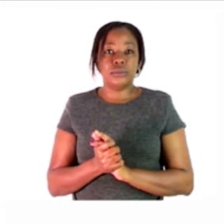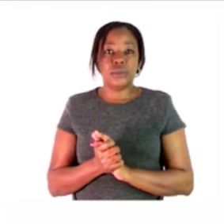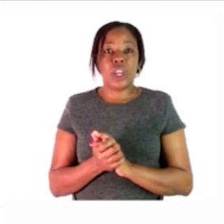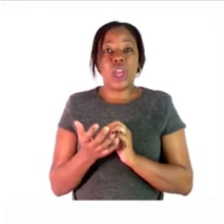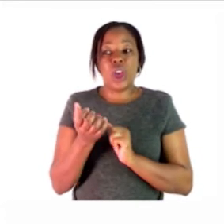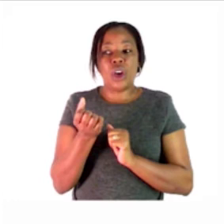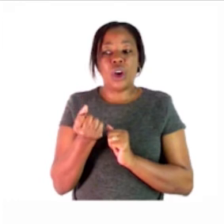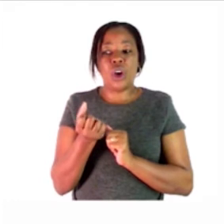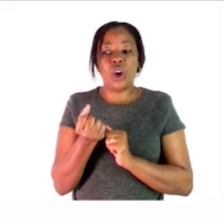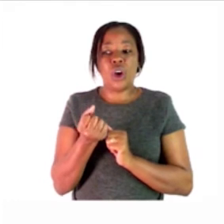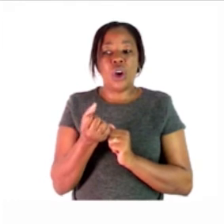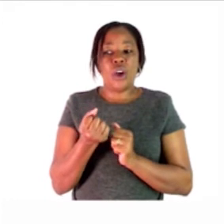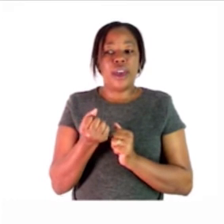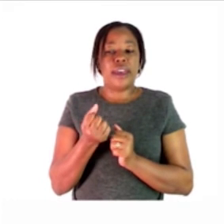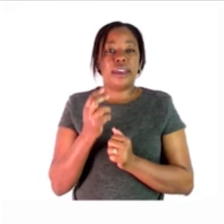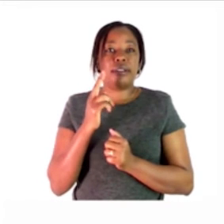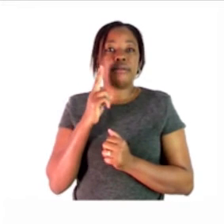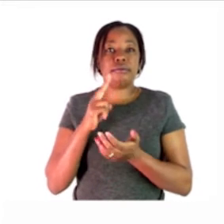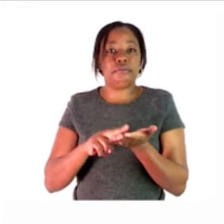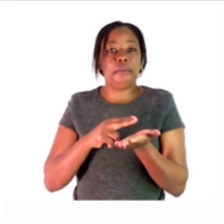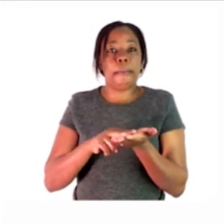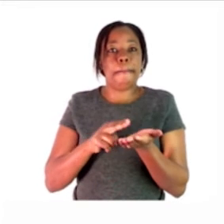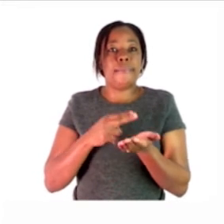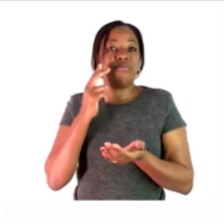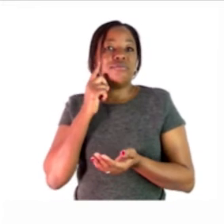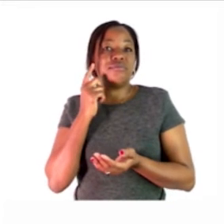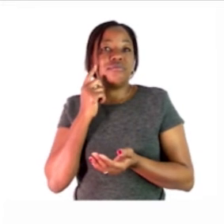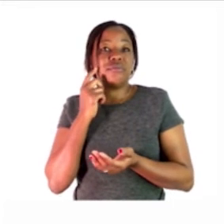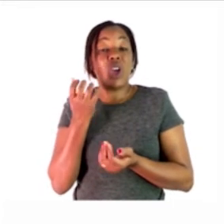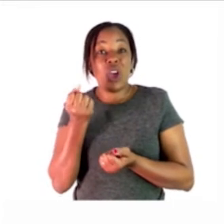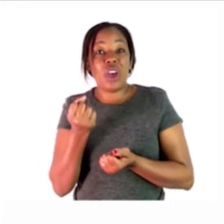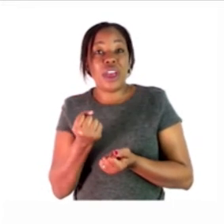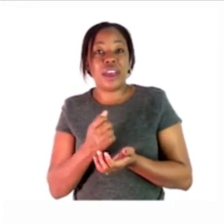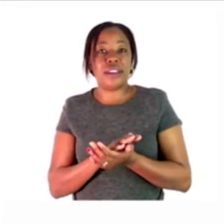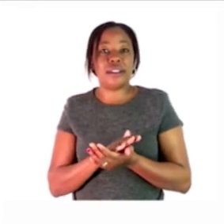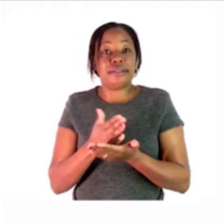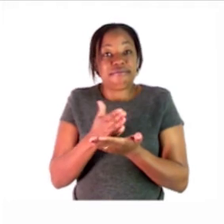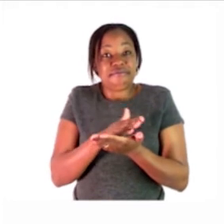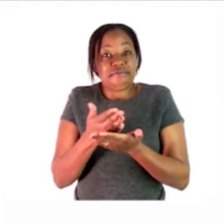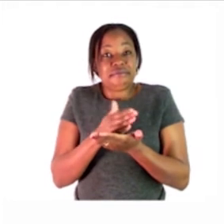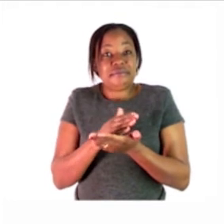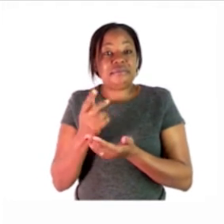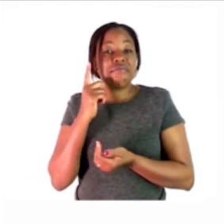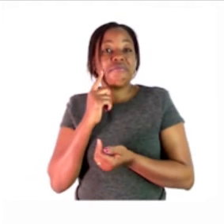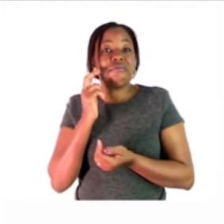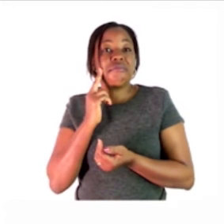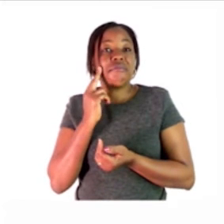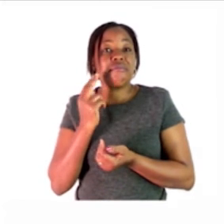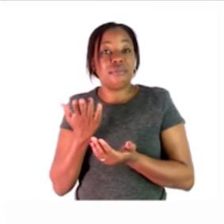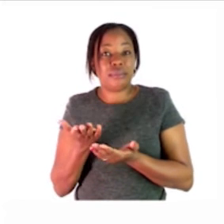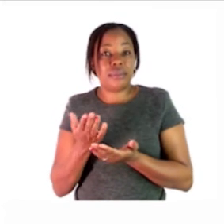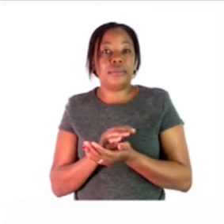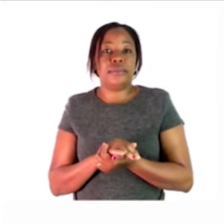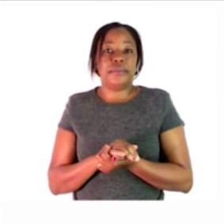chin. Then I've used some. Let's go home. Let's go and have some fun. That is a positive